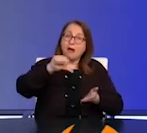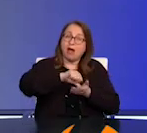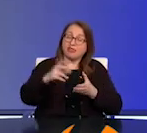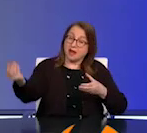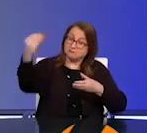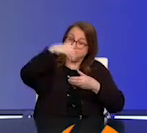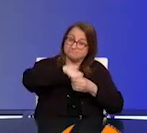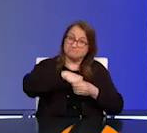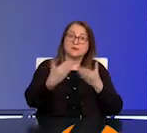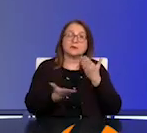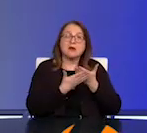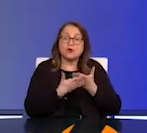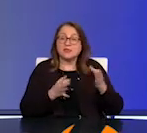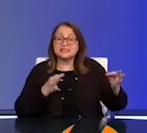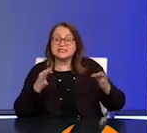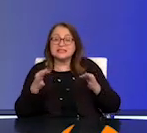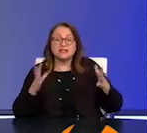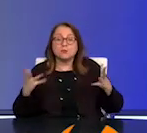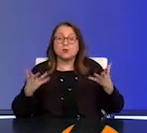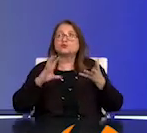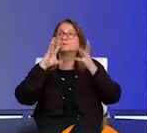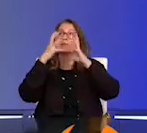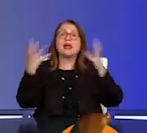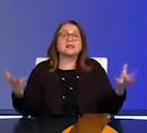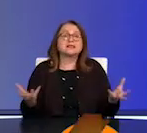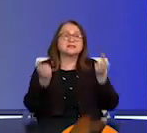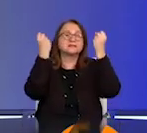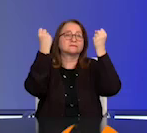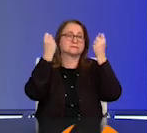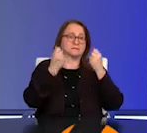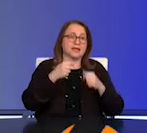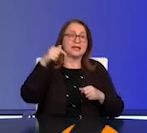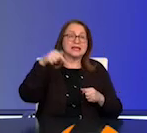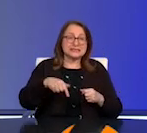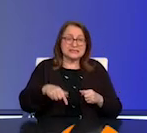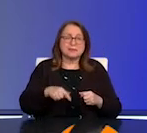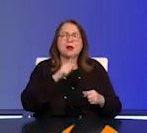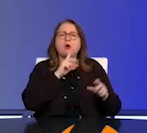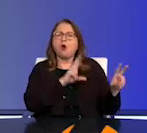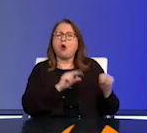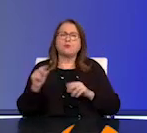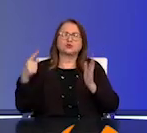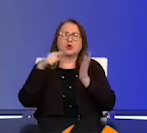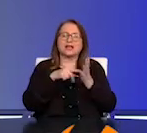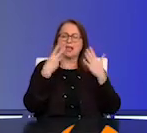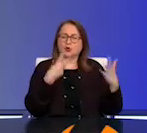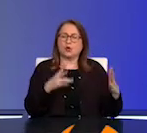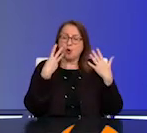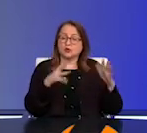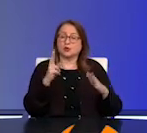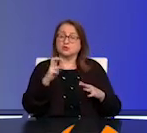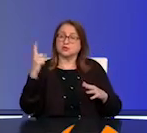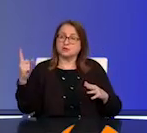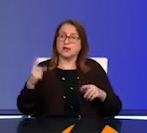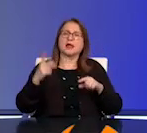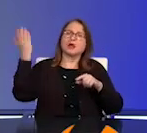Your Excellency, today, as in 1821, Greece can count on her friends in the United